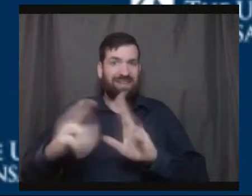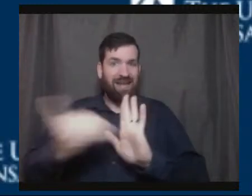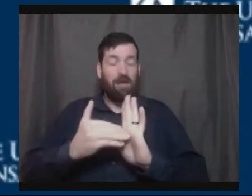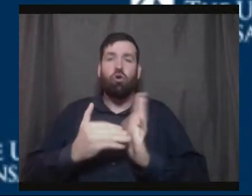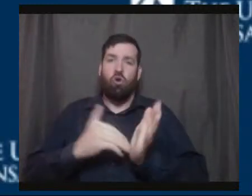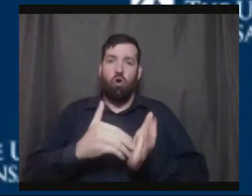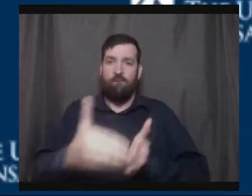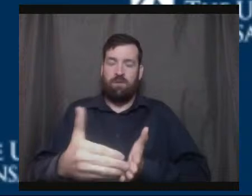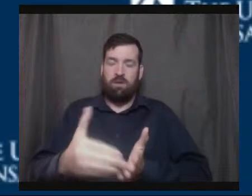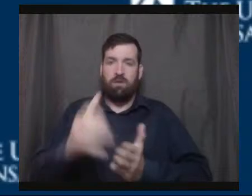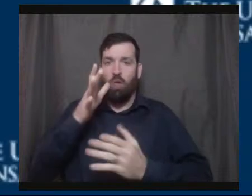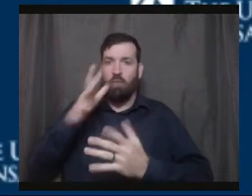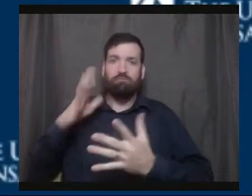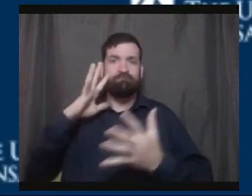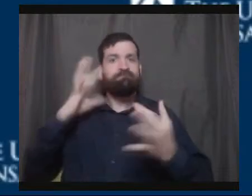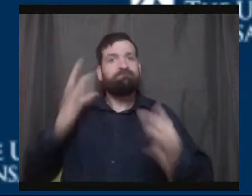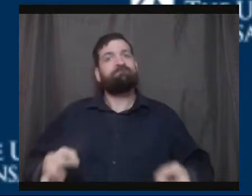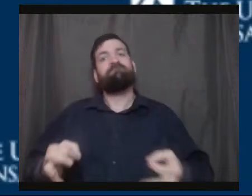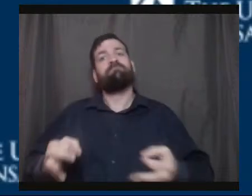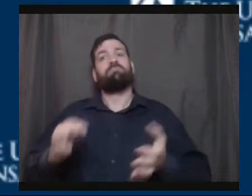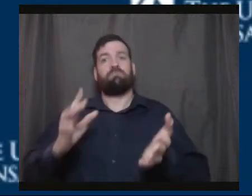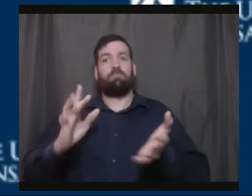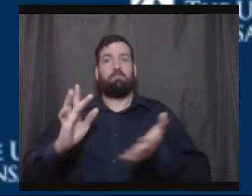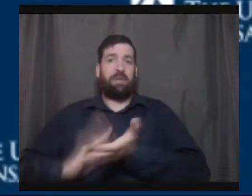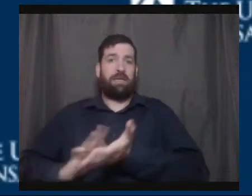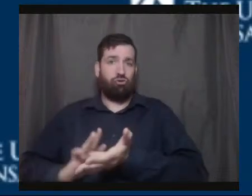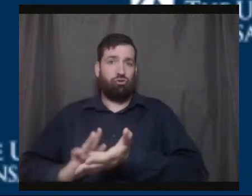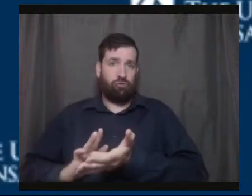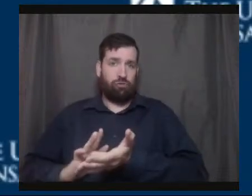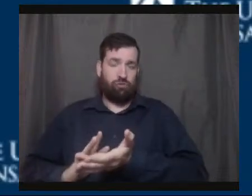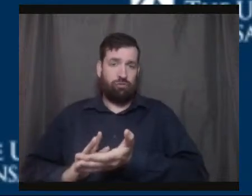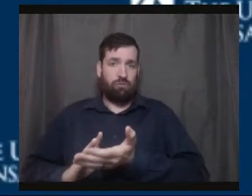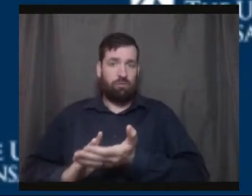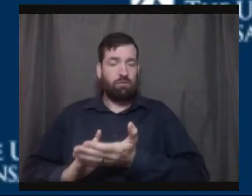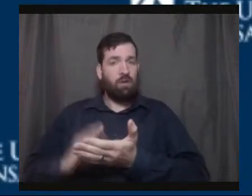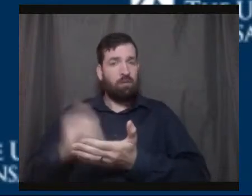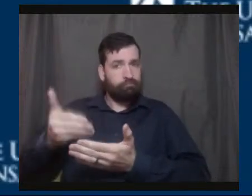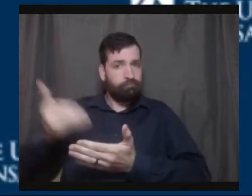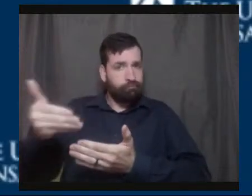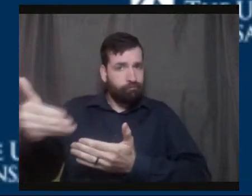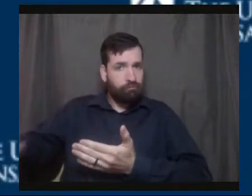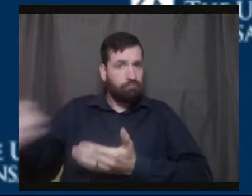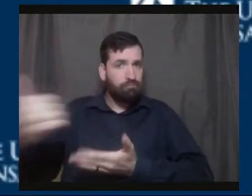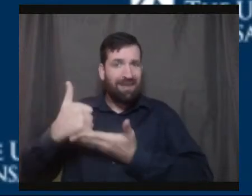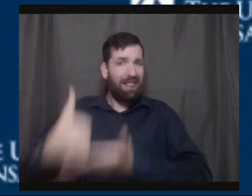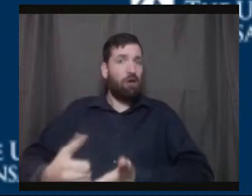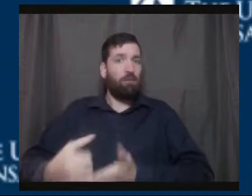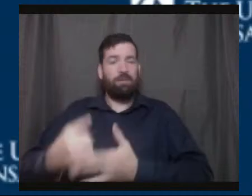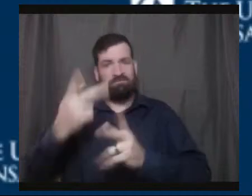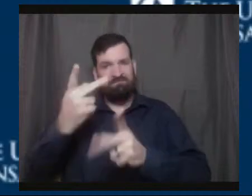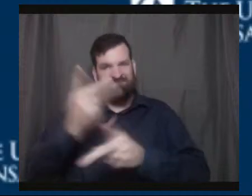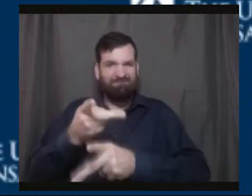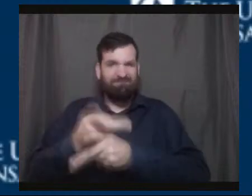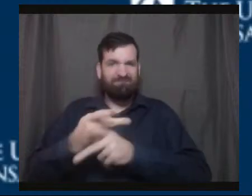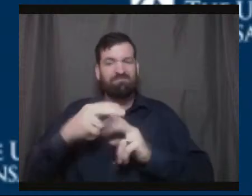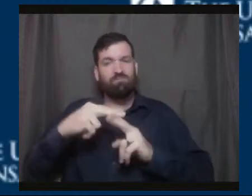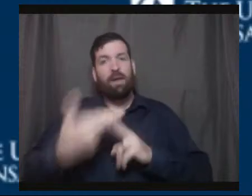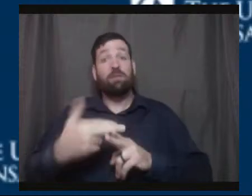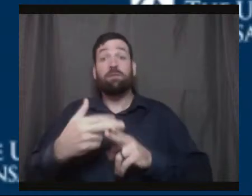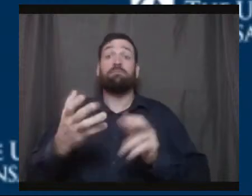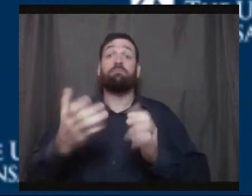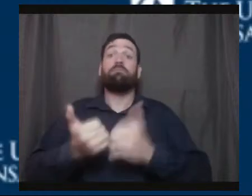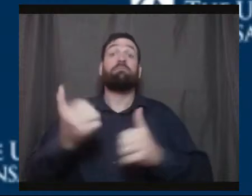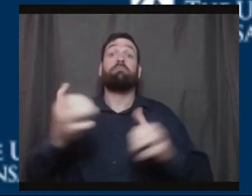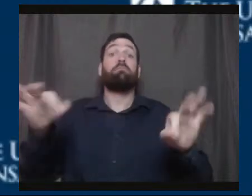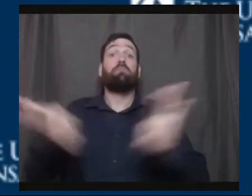will institute some of the pharmacologic or medication regimens to help them maintain their weight. So I think the key is that this